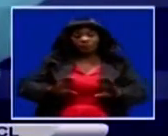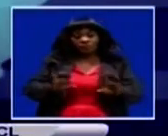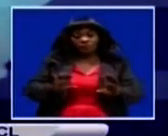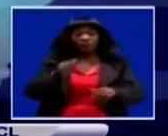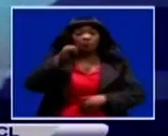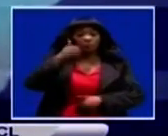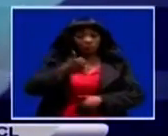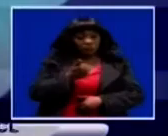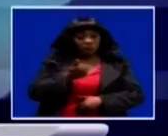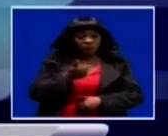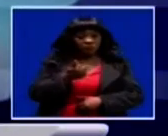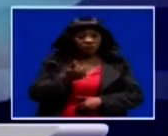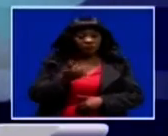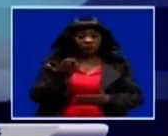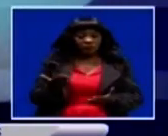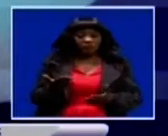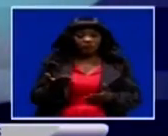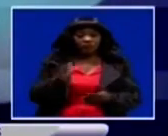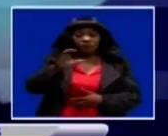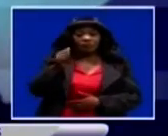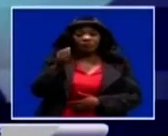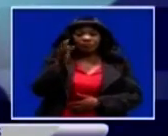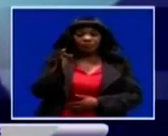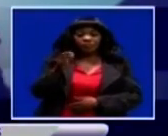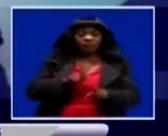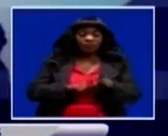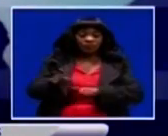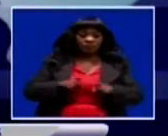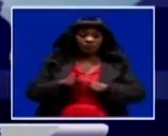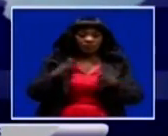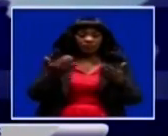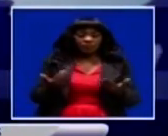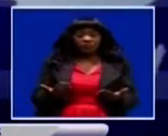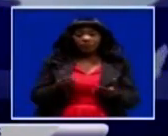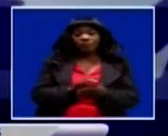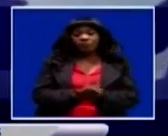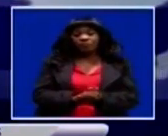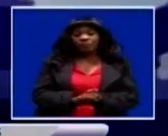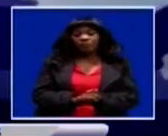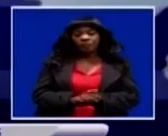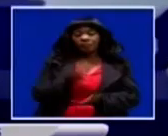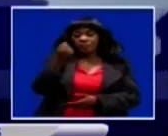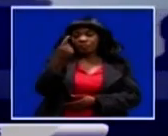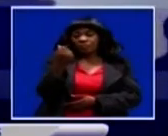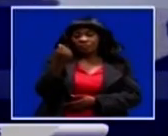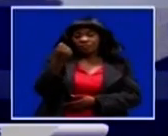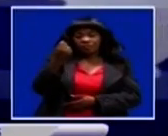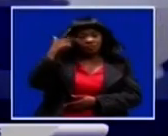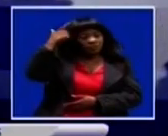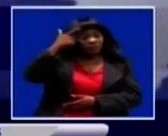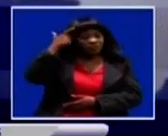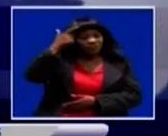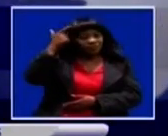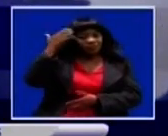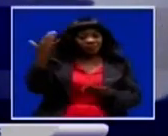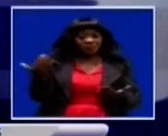clubs will tomorrow face off in the CAF Confederations Cup Group C opener set for the Levi Mwanawasa Stadium in